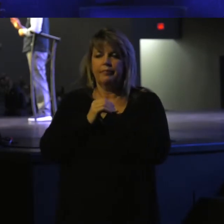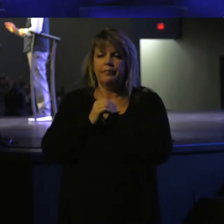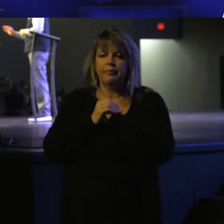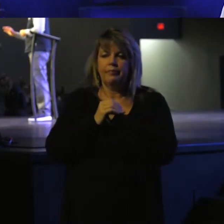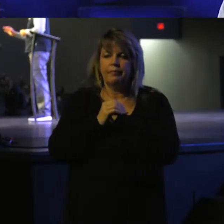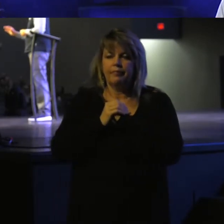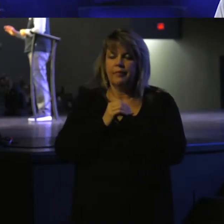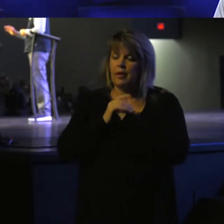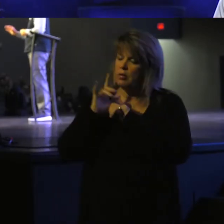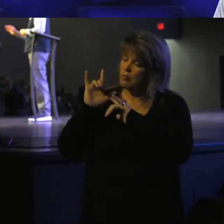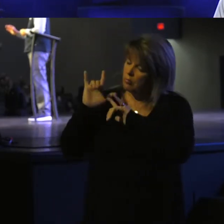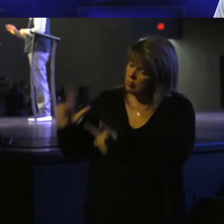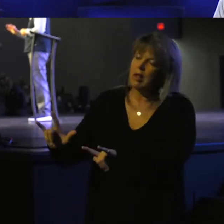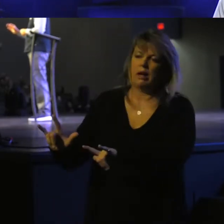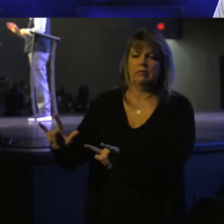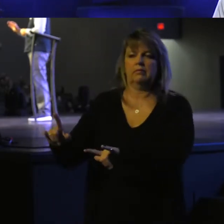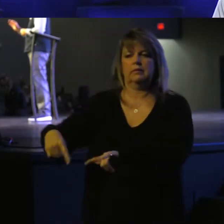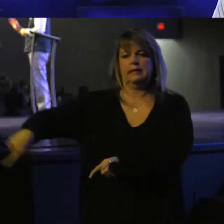who loves them,